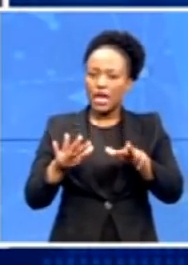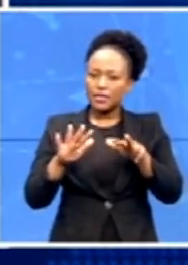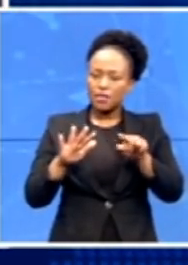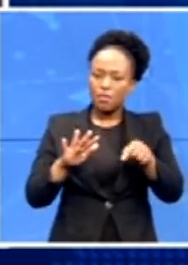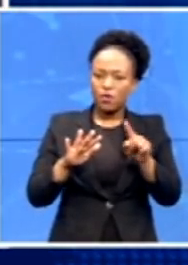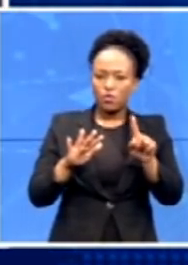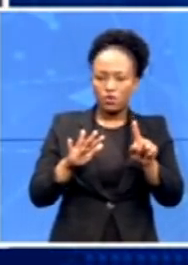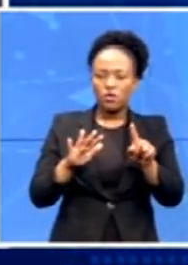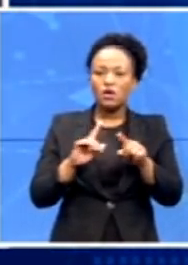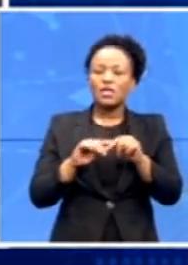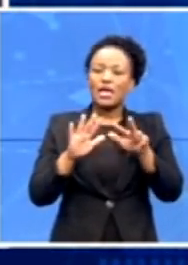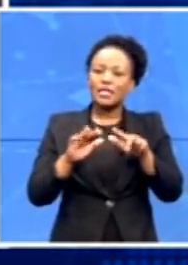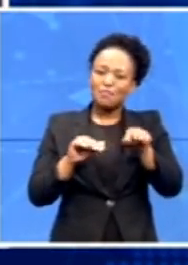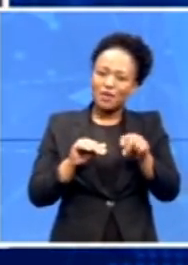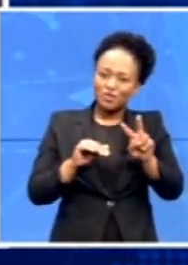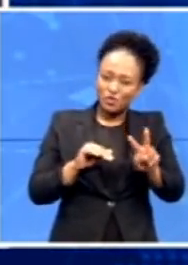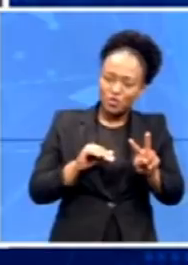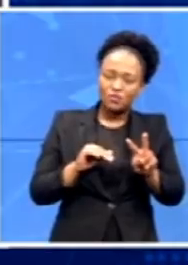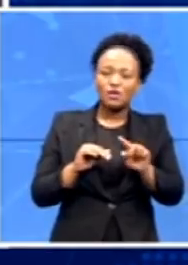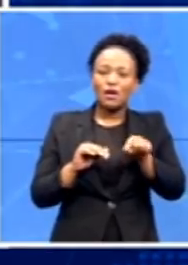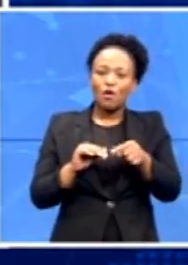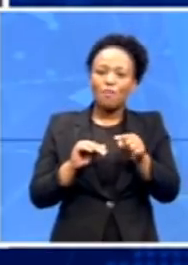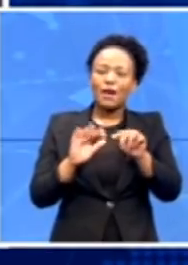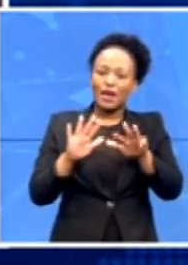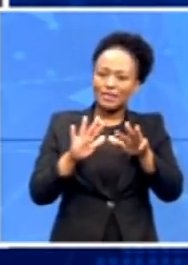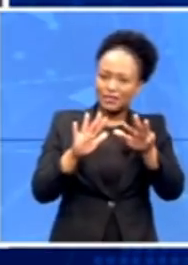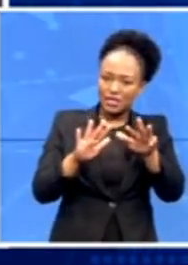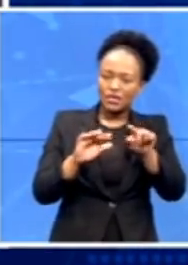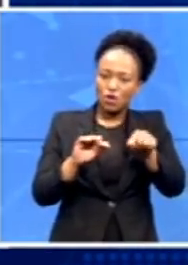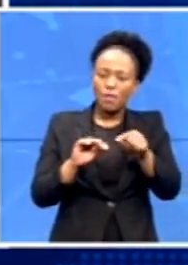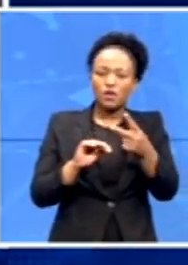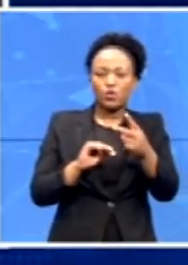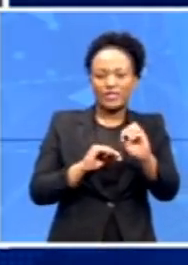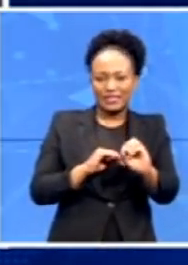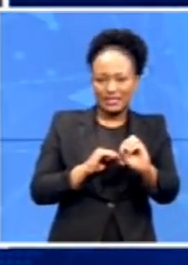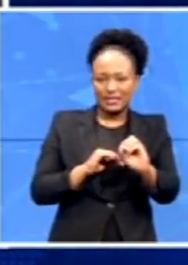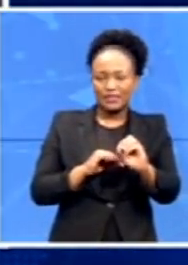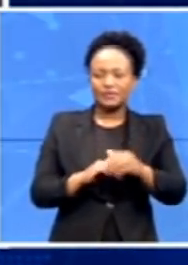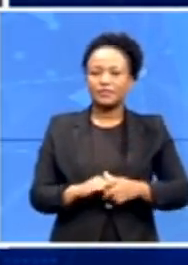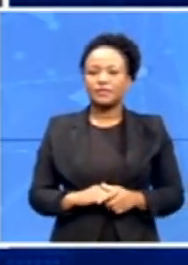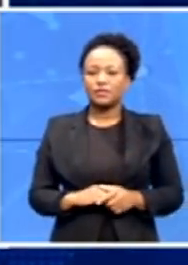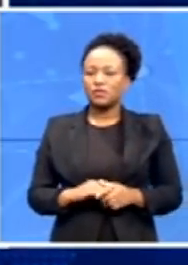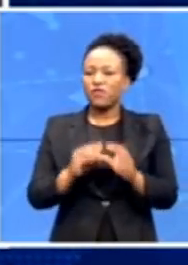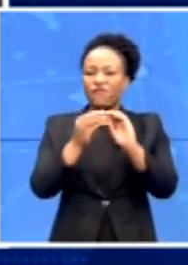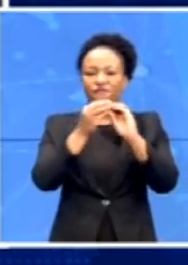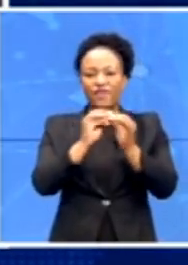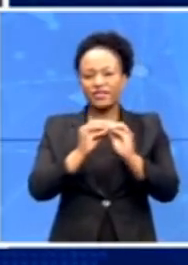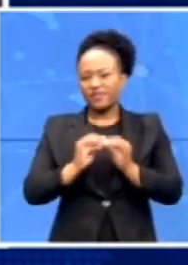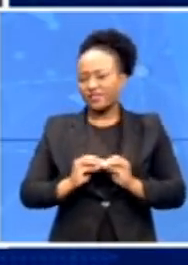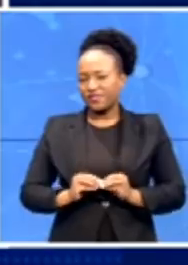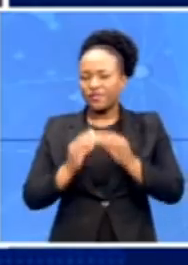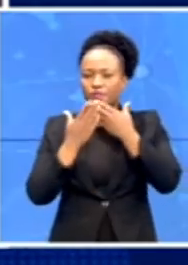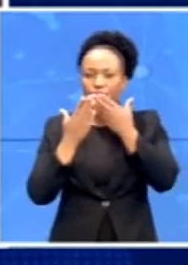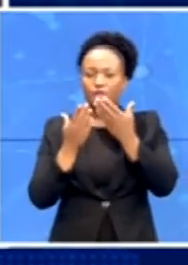18.2, 19 and 20 thereof. No corrections and or amendments are effected to the contents